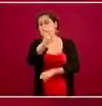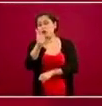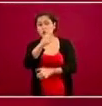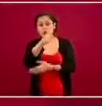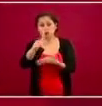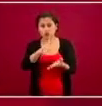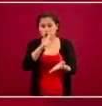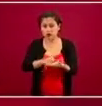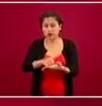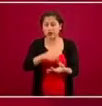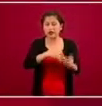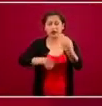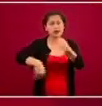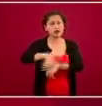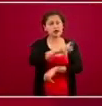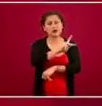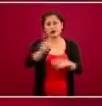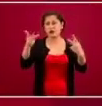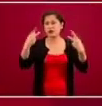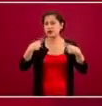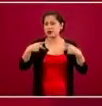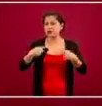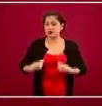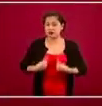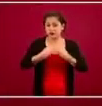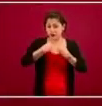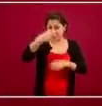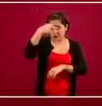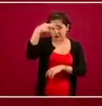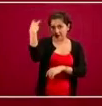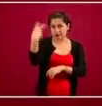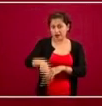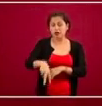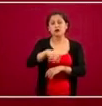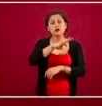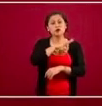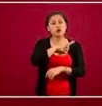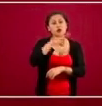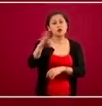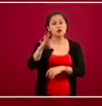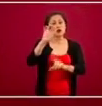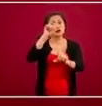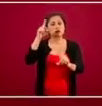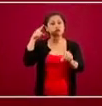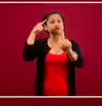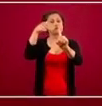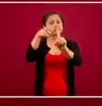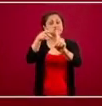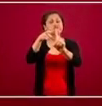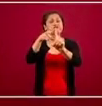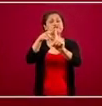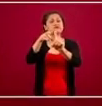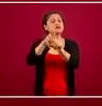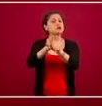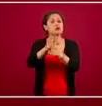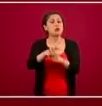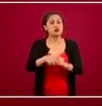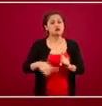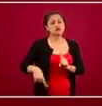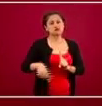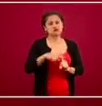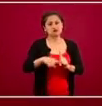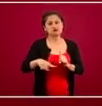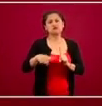sector, to each of you to contribute in the way most of citizens are already contributing